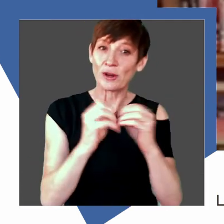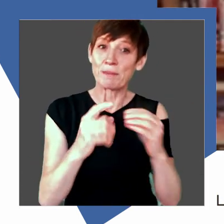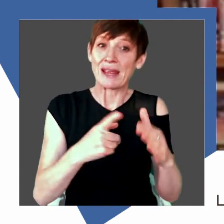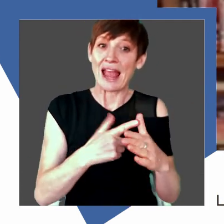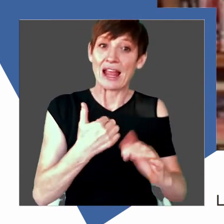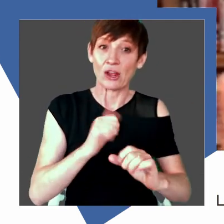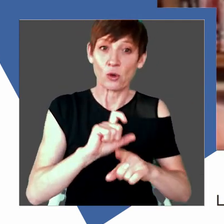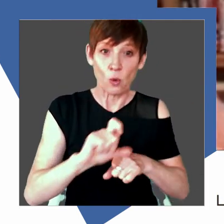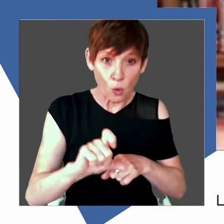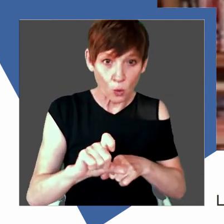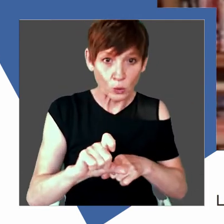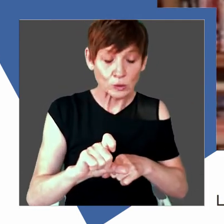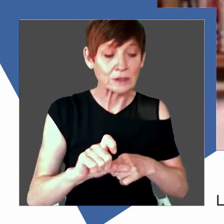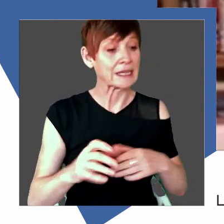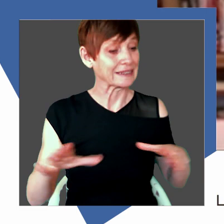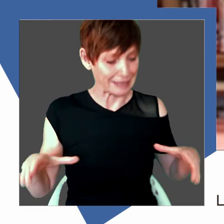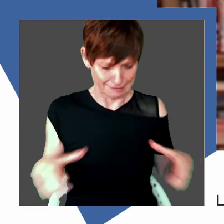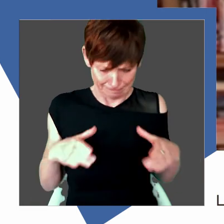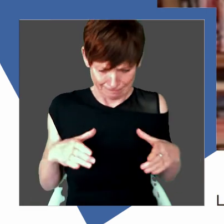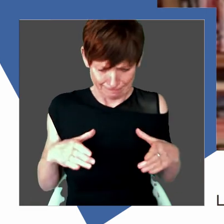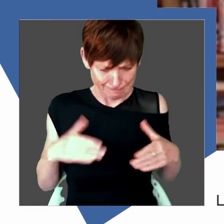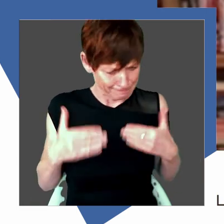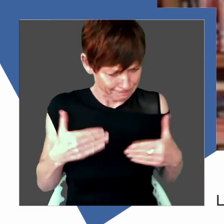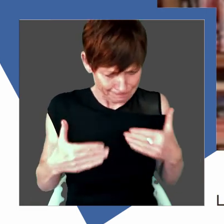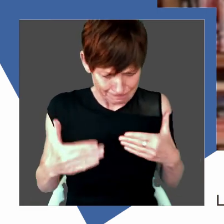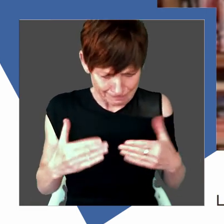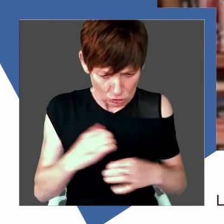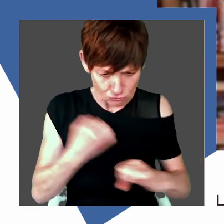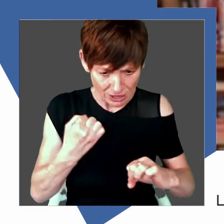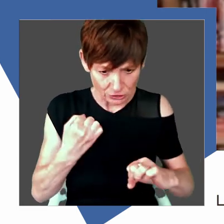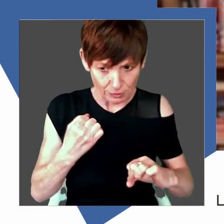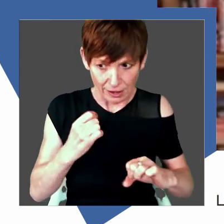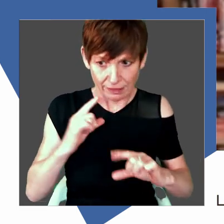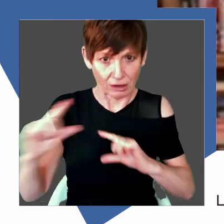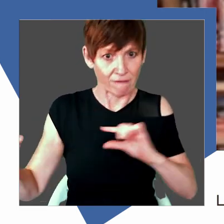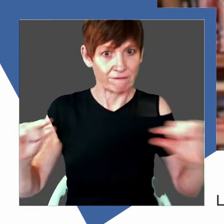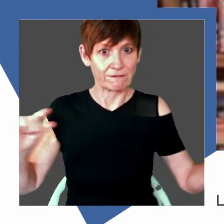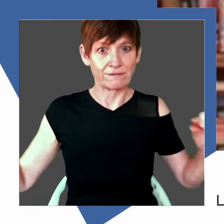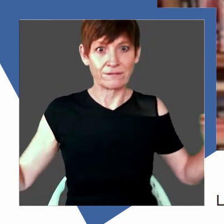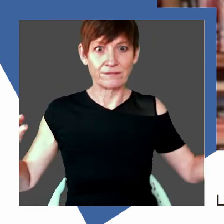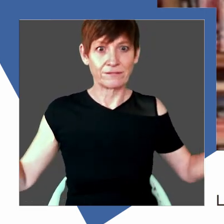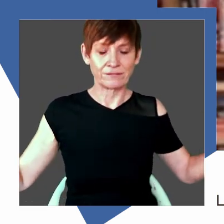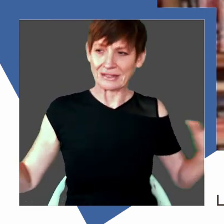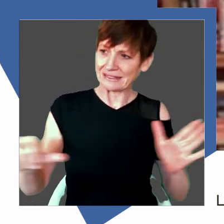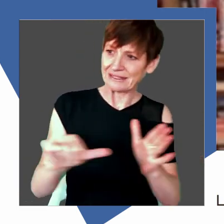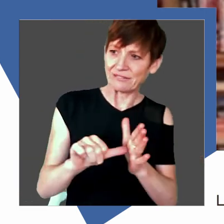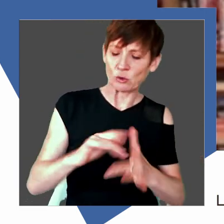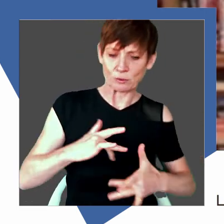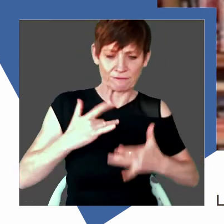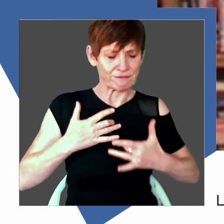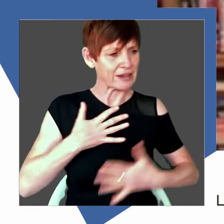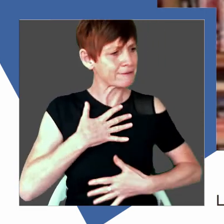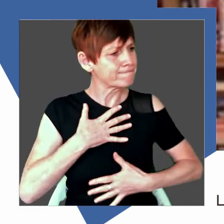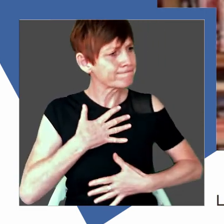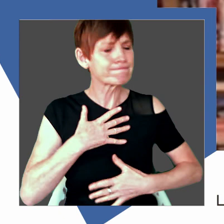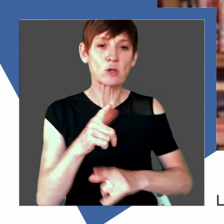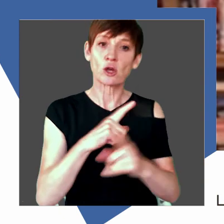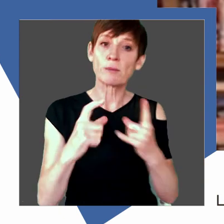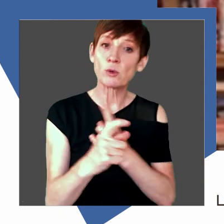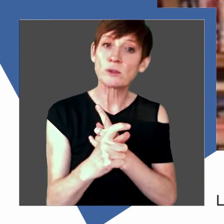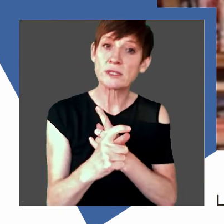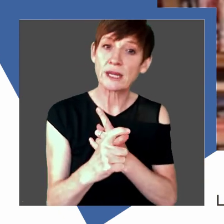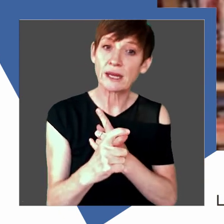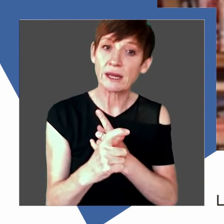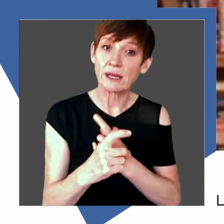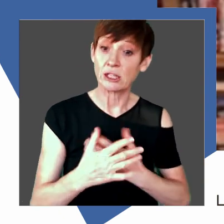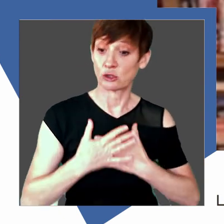feels really hard to figure out who your people are and how to kind of maintain a community. Something I did when I left, and it was